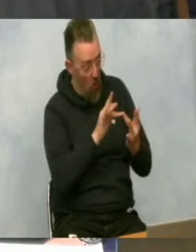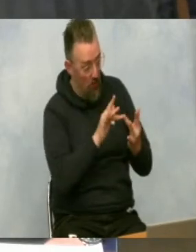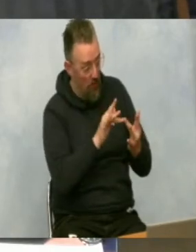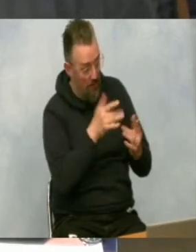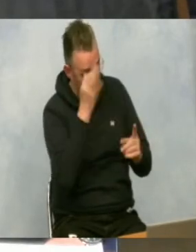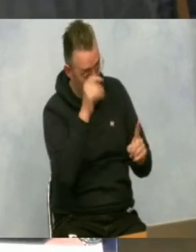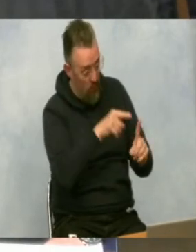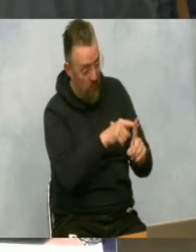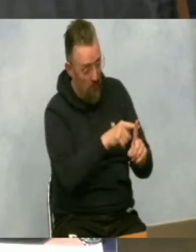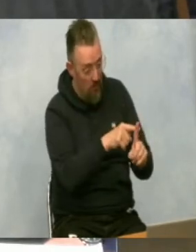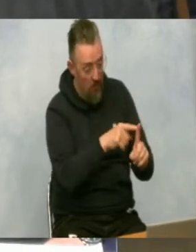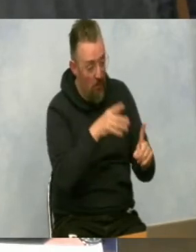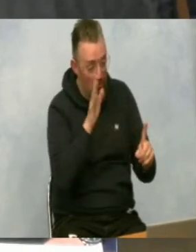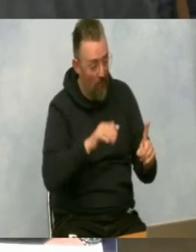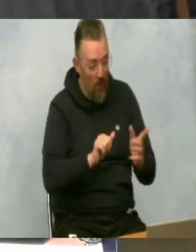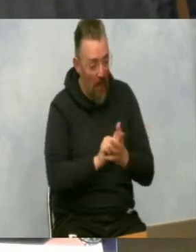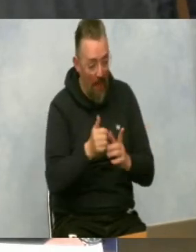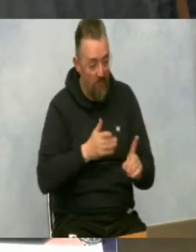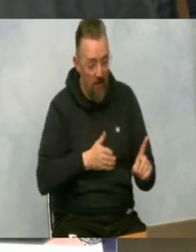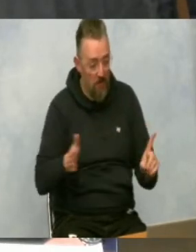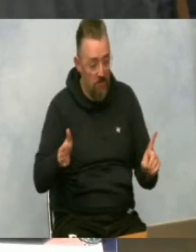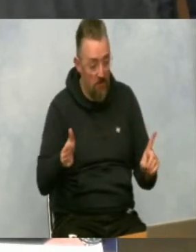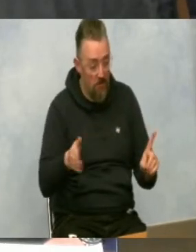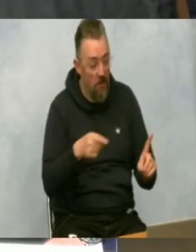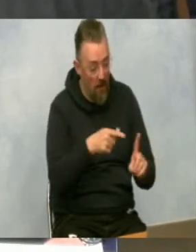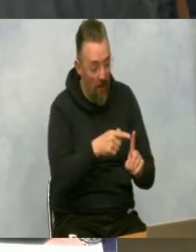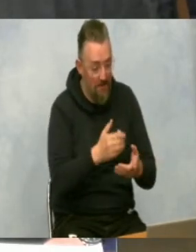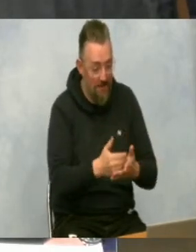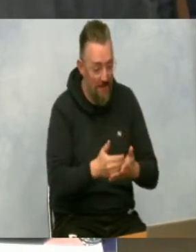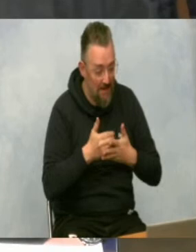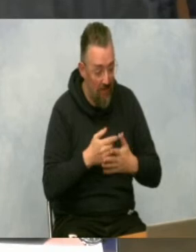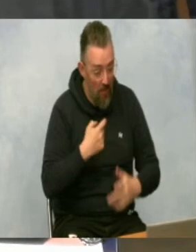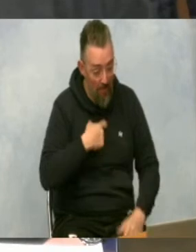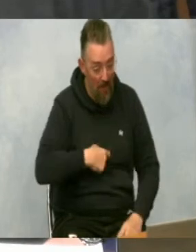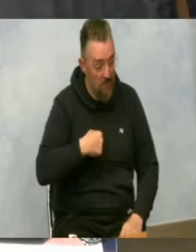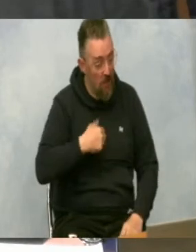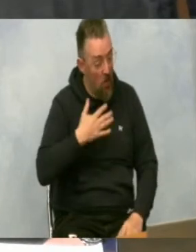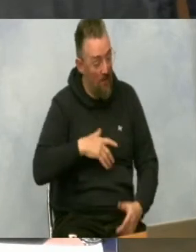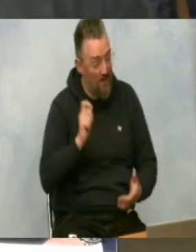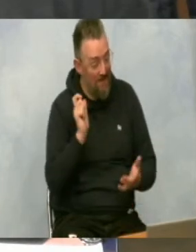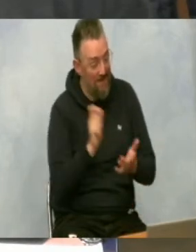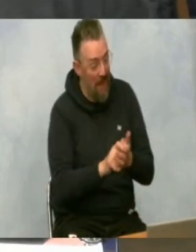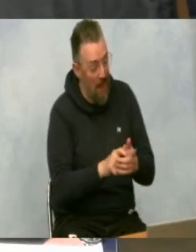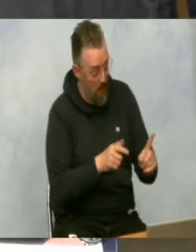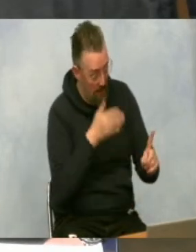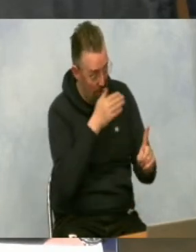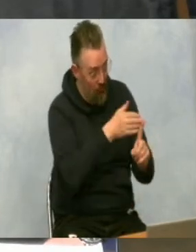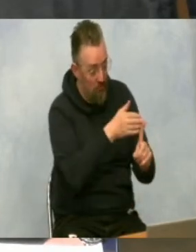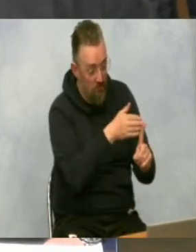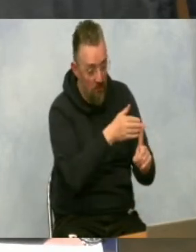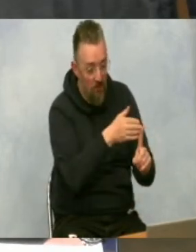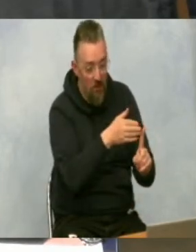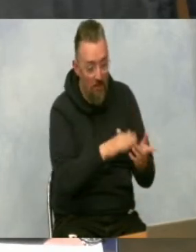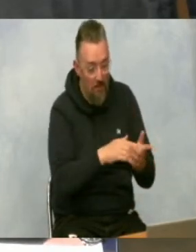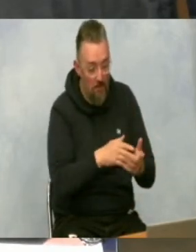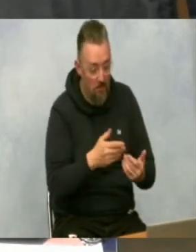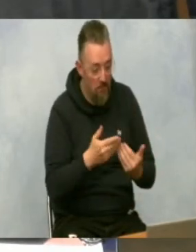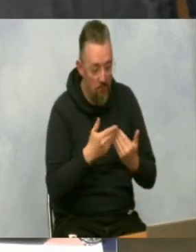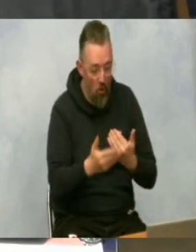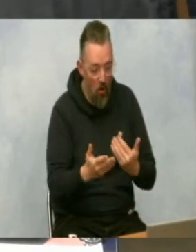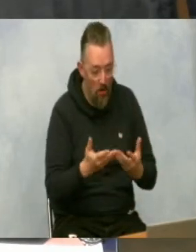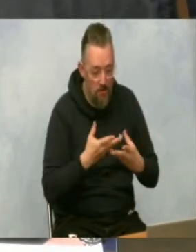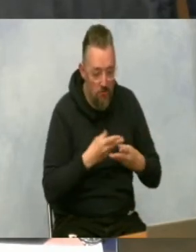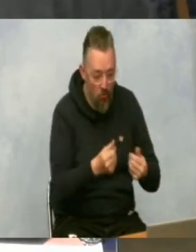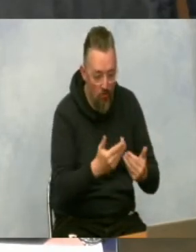to have the property advertised. And that's a bit of a saving to the person who wants to sell a property, and it makes it more convenient, I think.